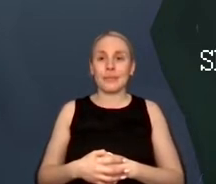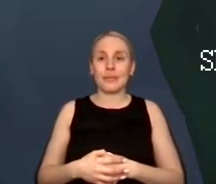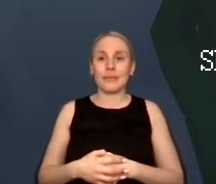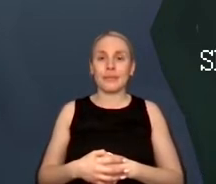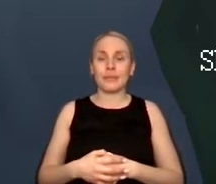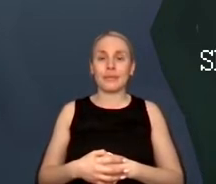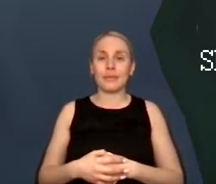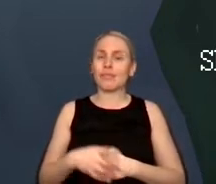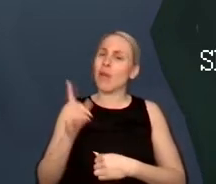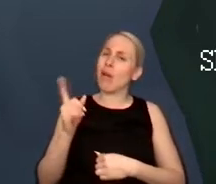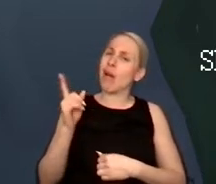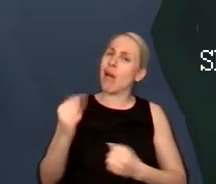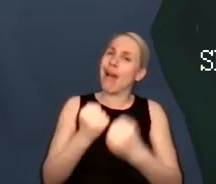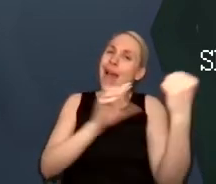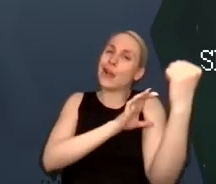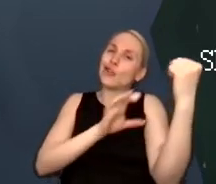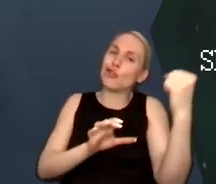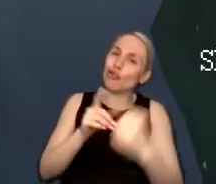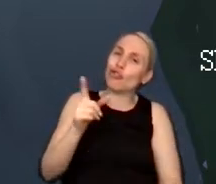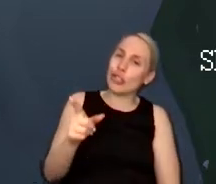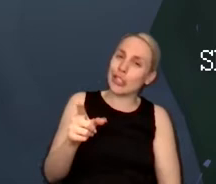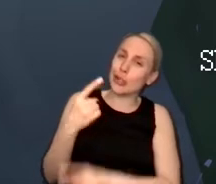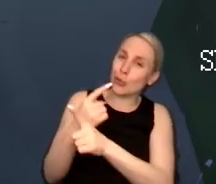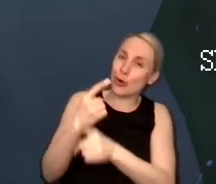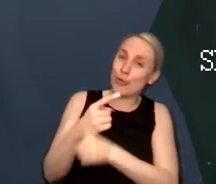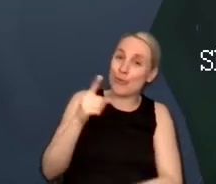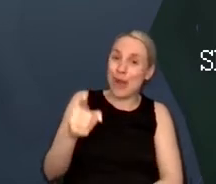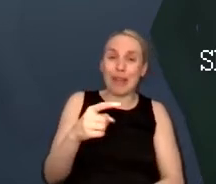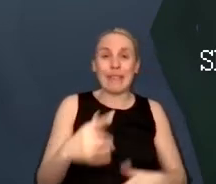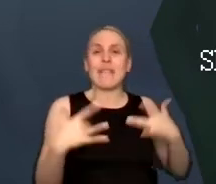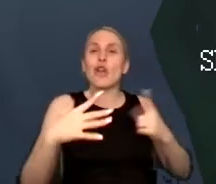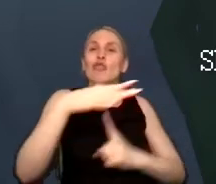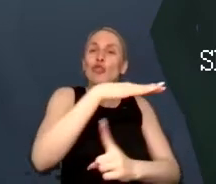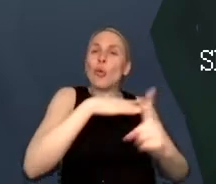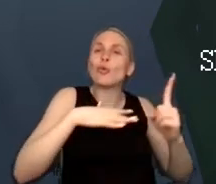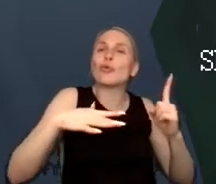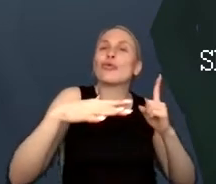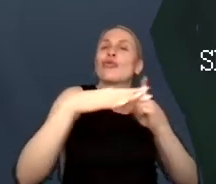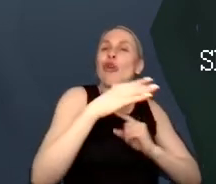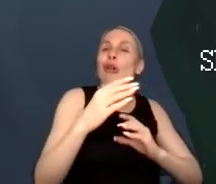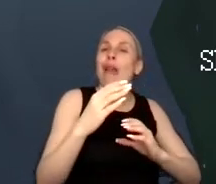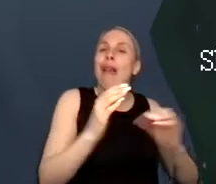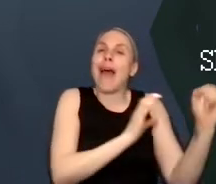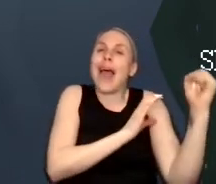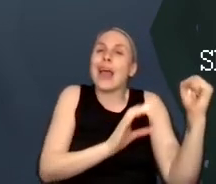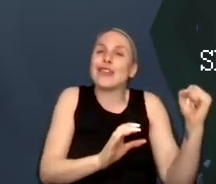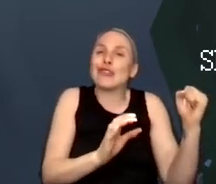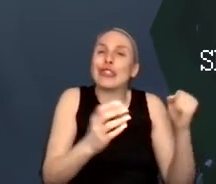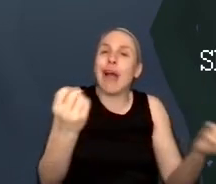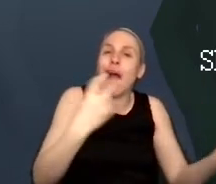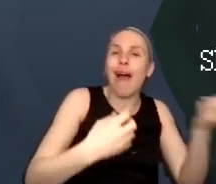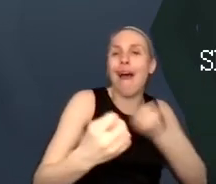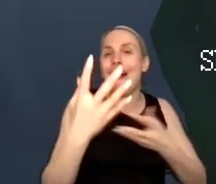like energy made you go to like social energy, or like the energy that people put into things that they work on. Yeah, that's how I read